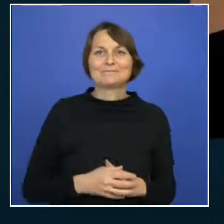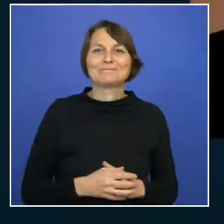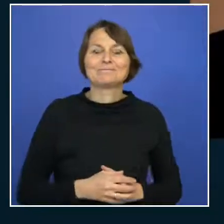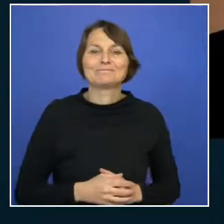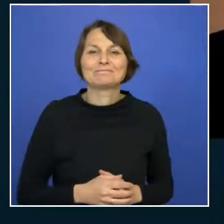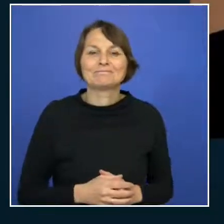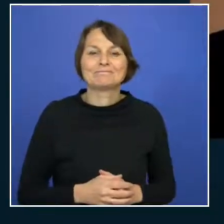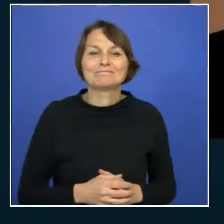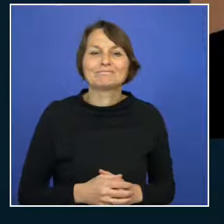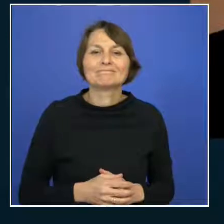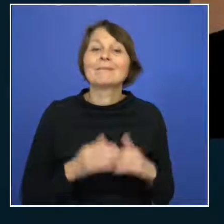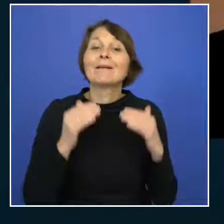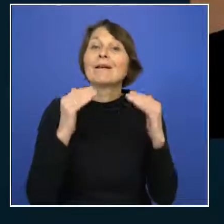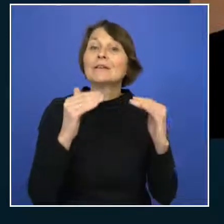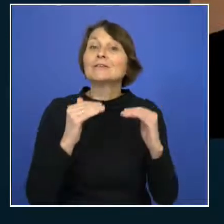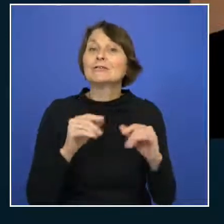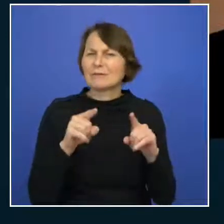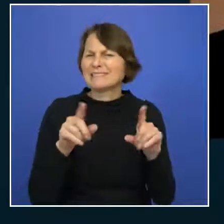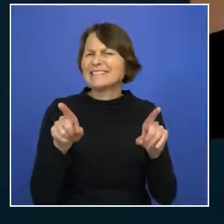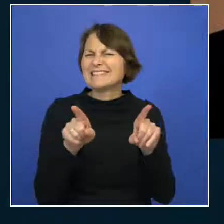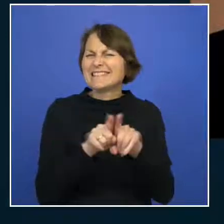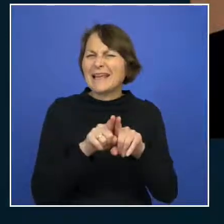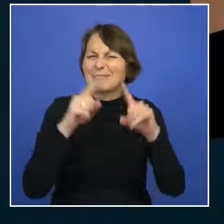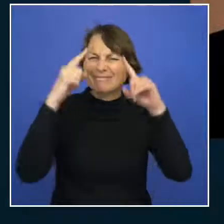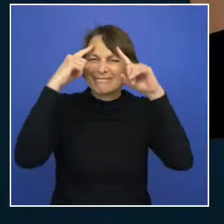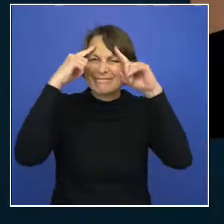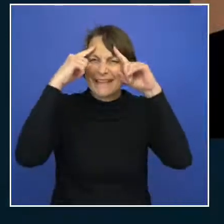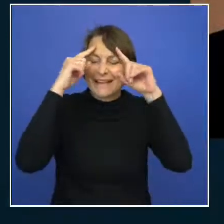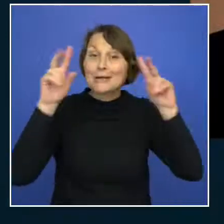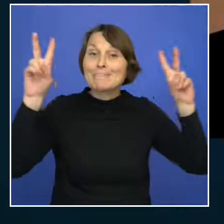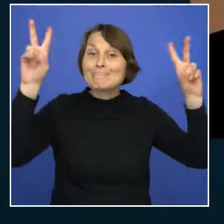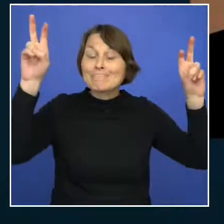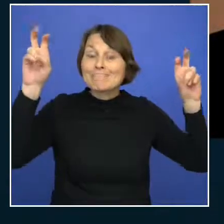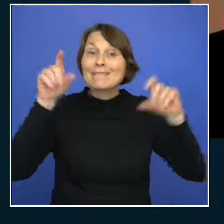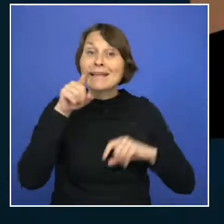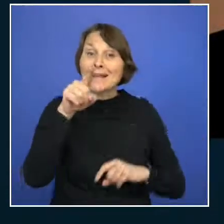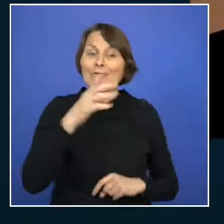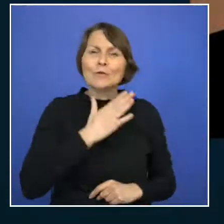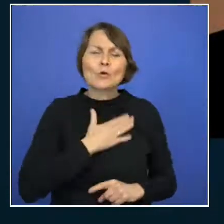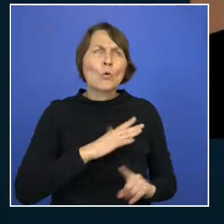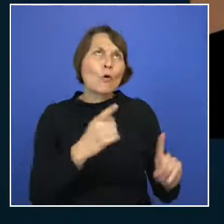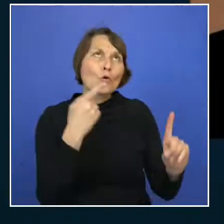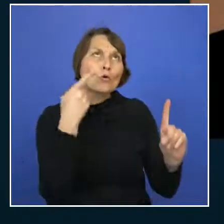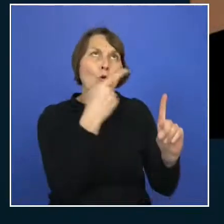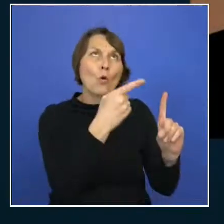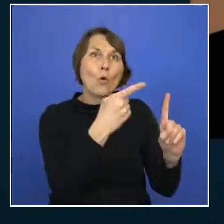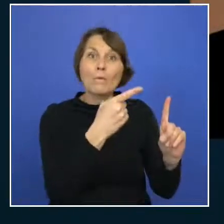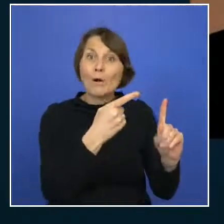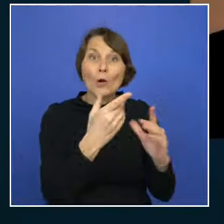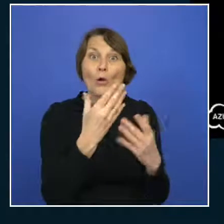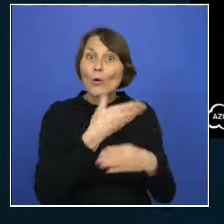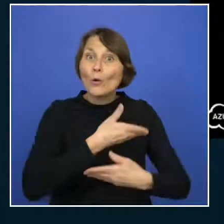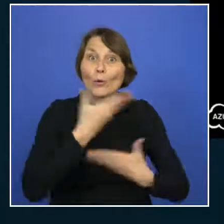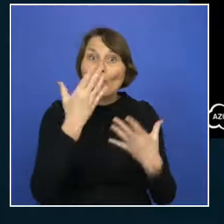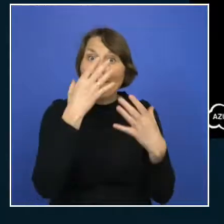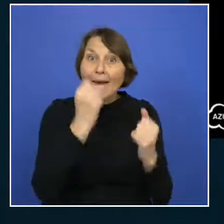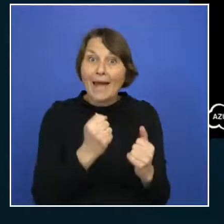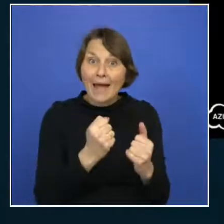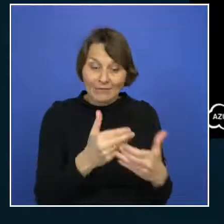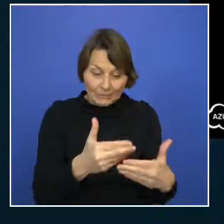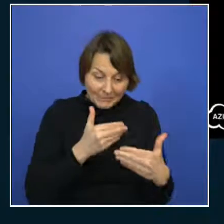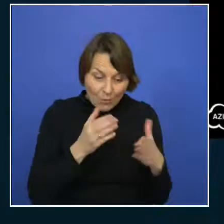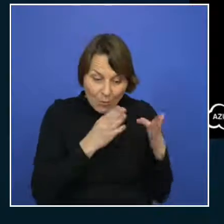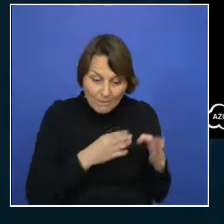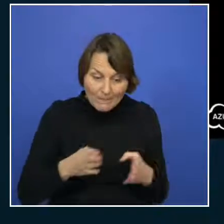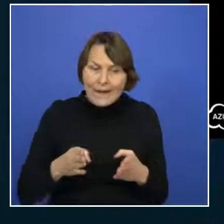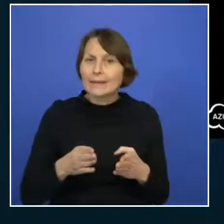a plan is just a wish. So this is a very good quote that I thought I would share.